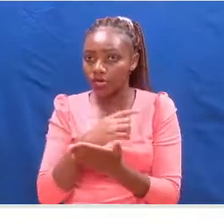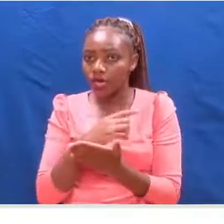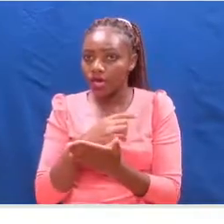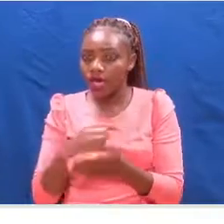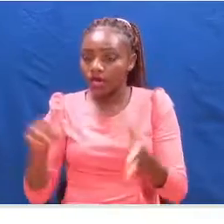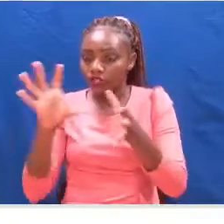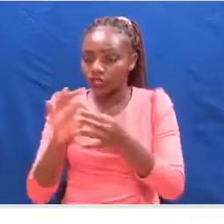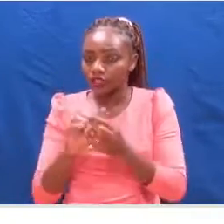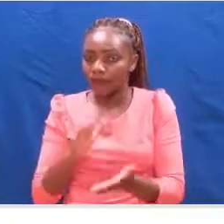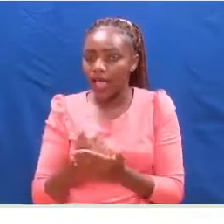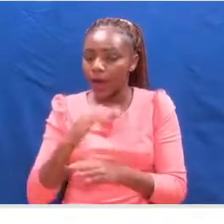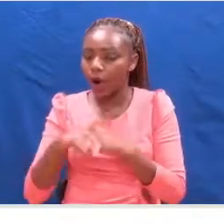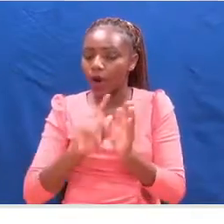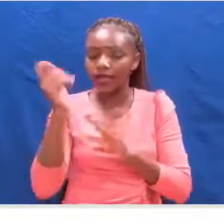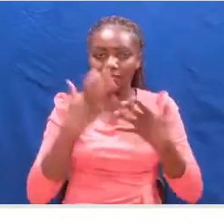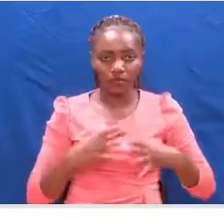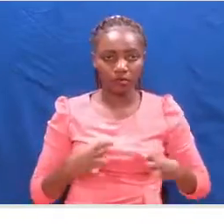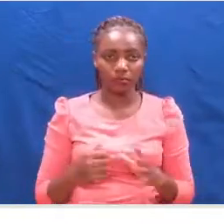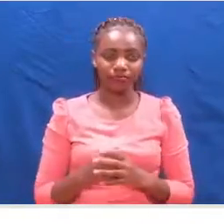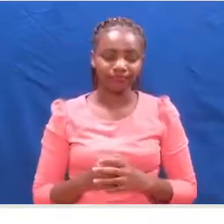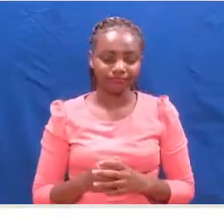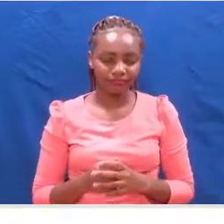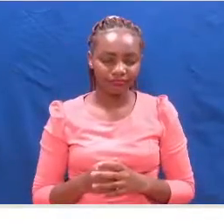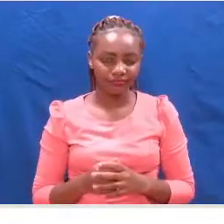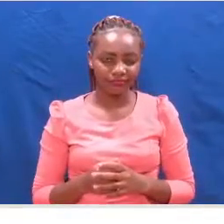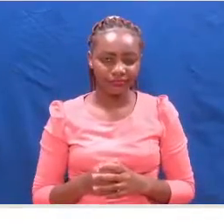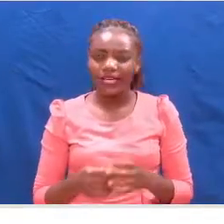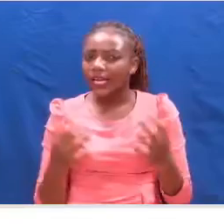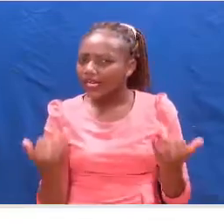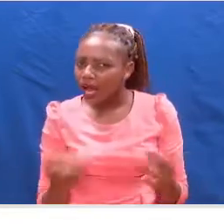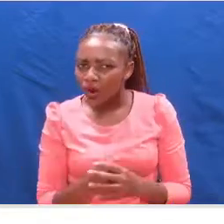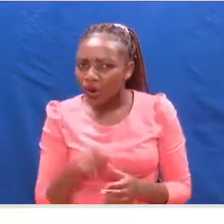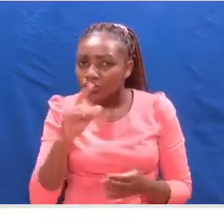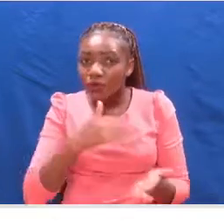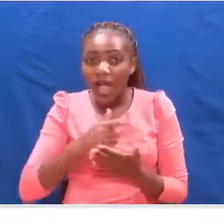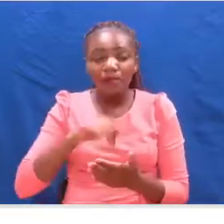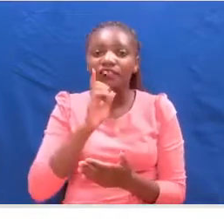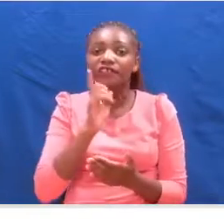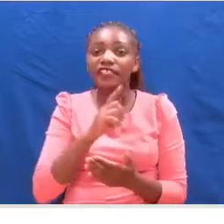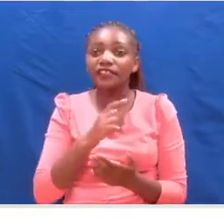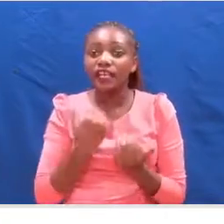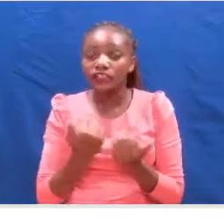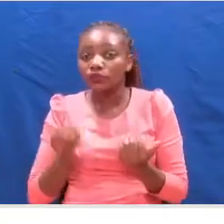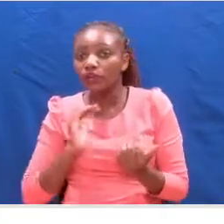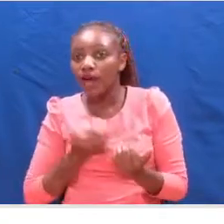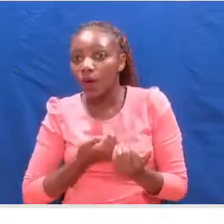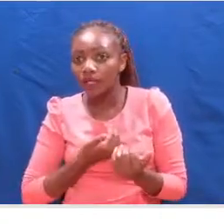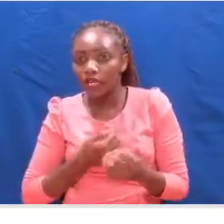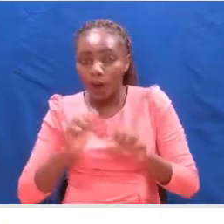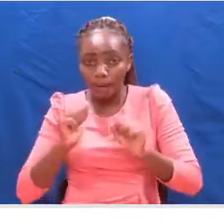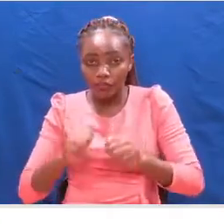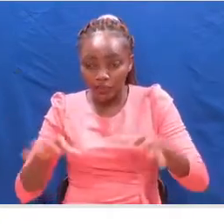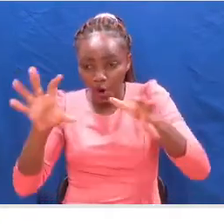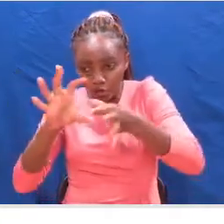Kenyan behind. Tulizaa kwa kiota ya watu wengine. Saa hii umetusaidia. Watoto wote tutazaa watakuwa kwa